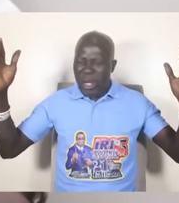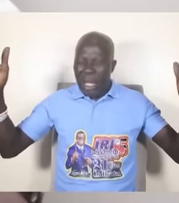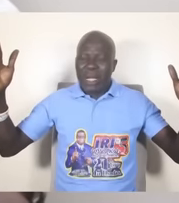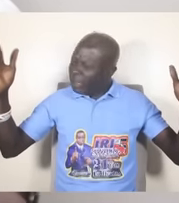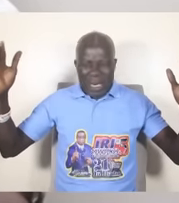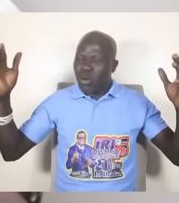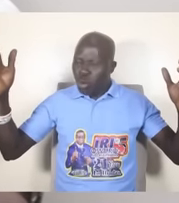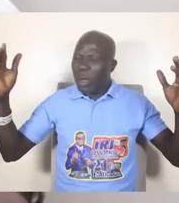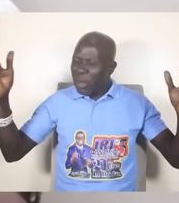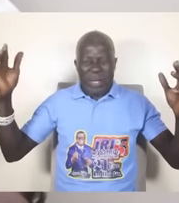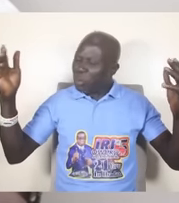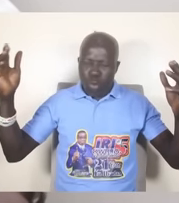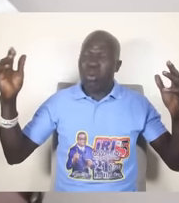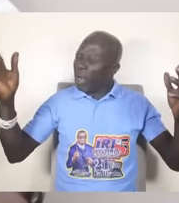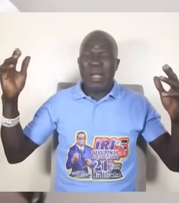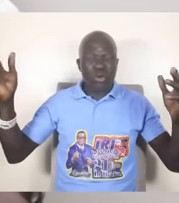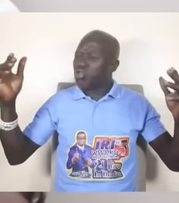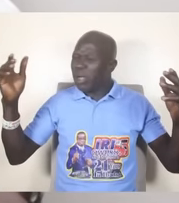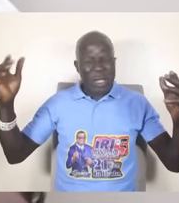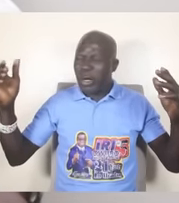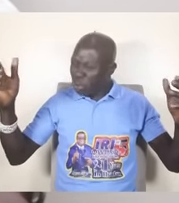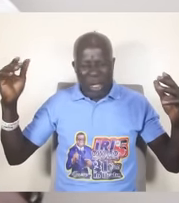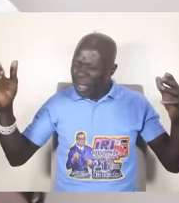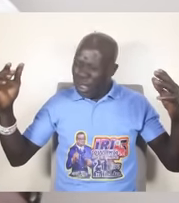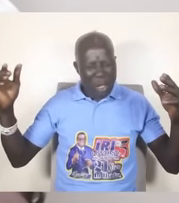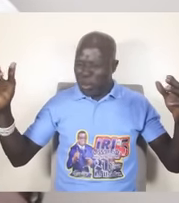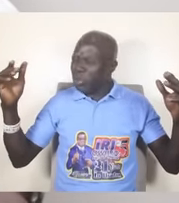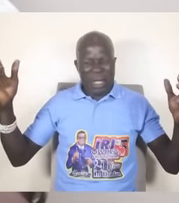Jade. Jade. Jade. Jade.